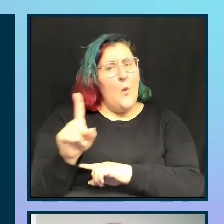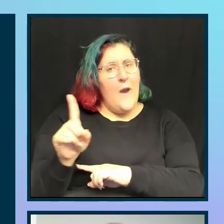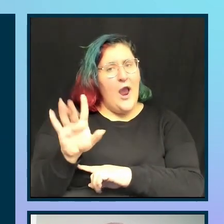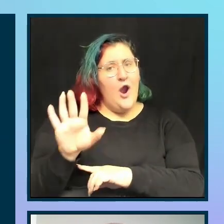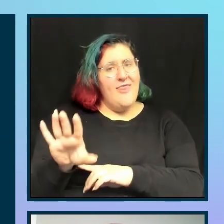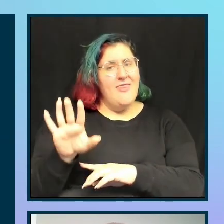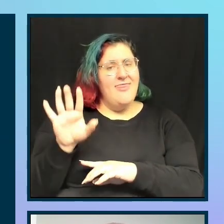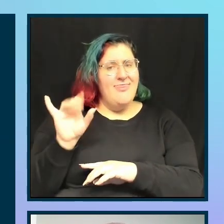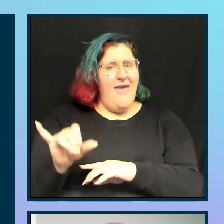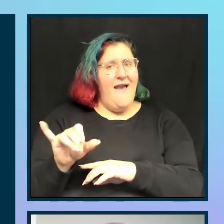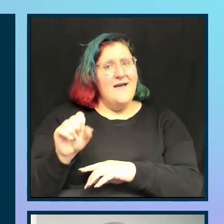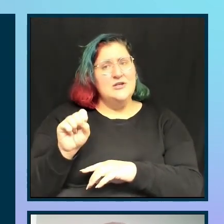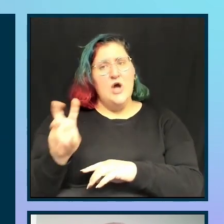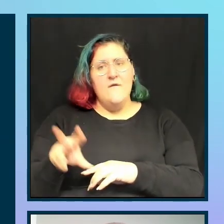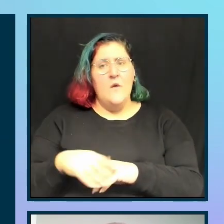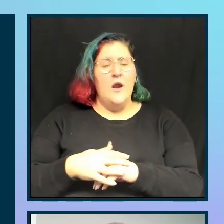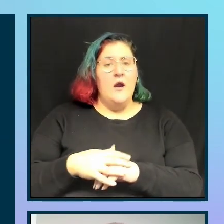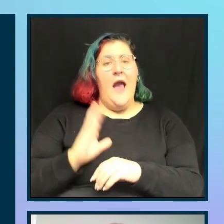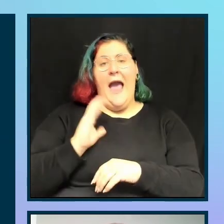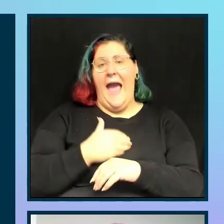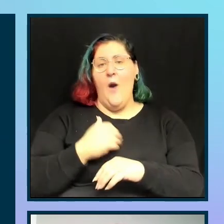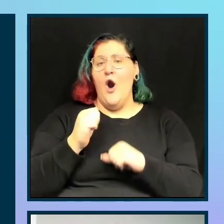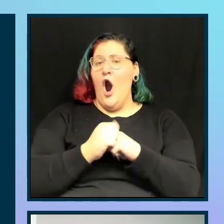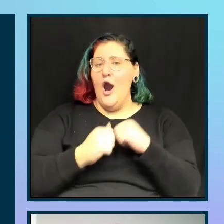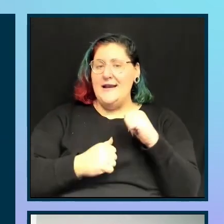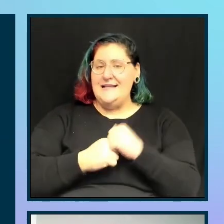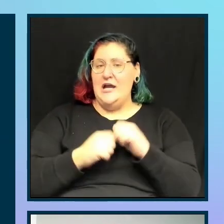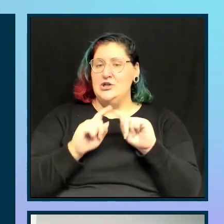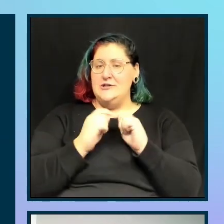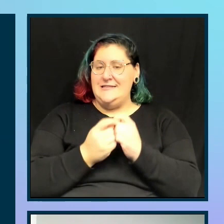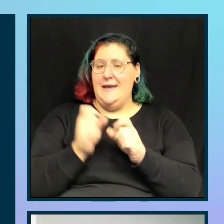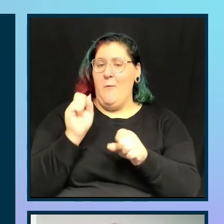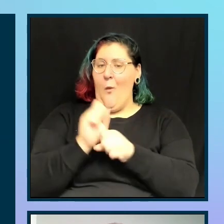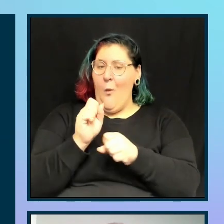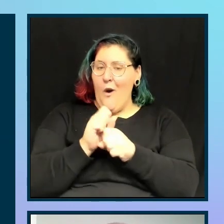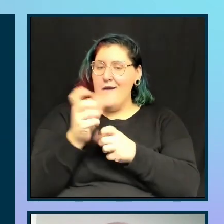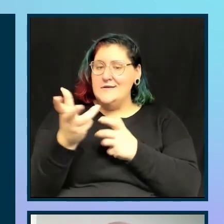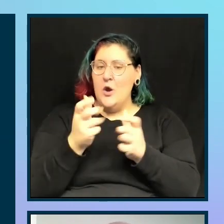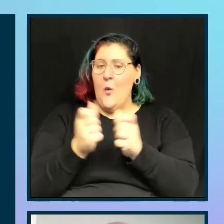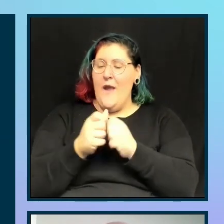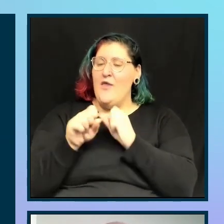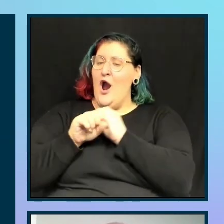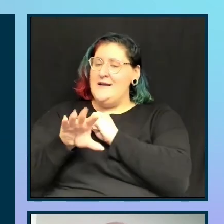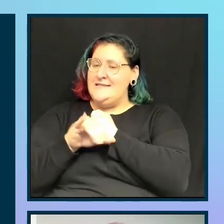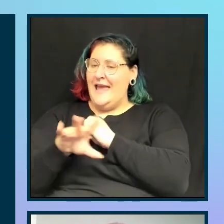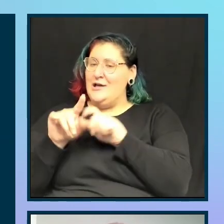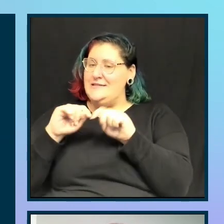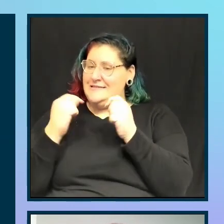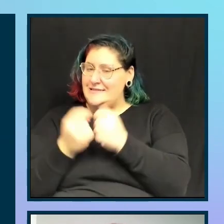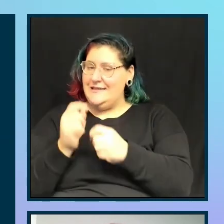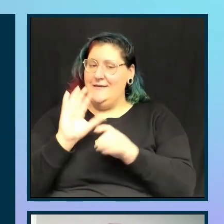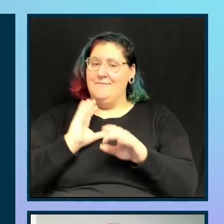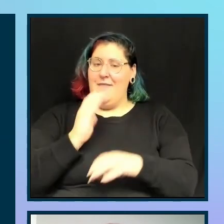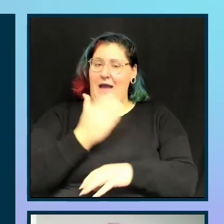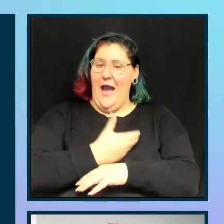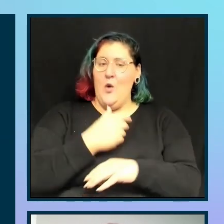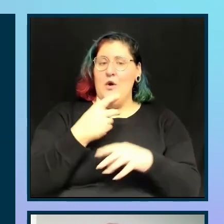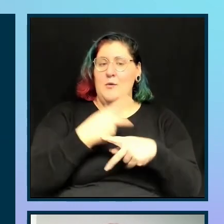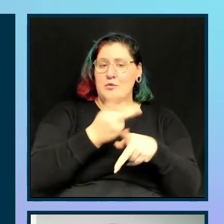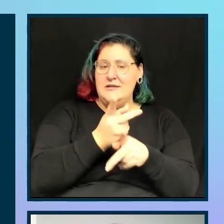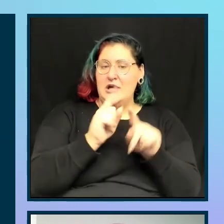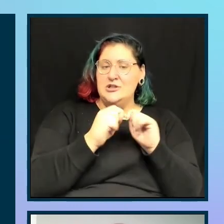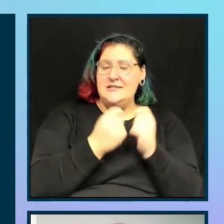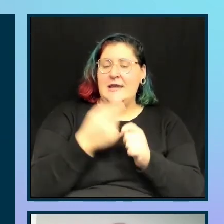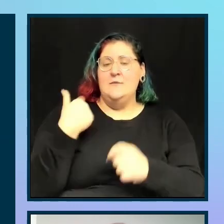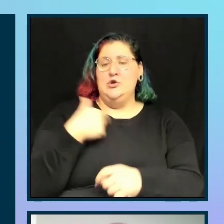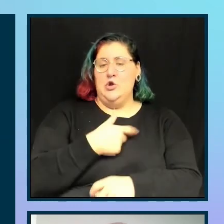with members on our sales team and our production team so that we have the ability to be able to understand what it is that our customers want. And that's key